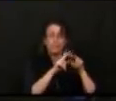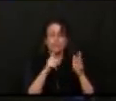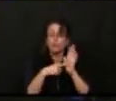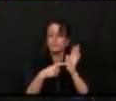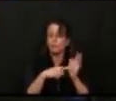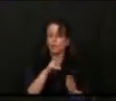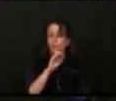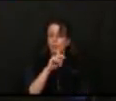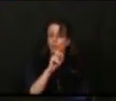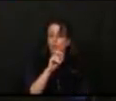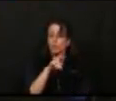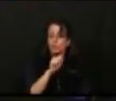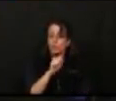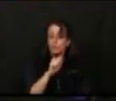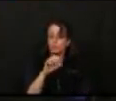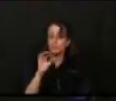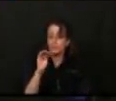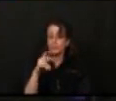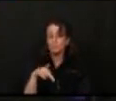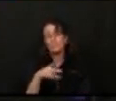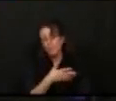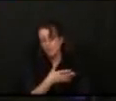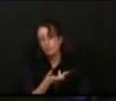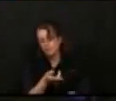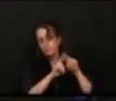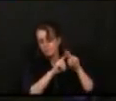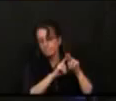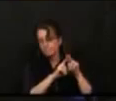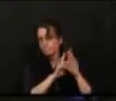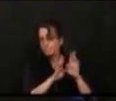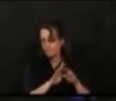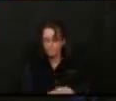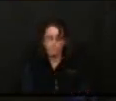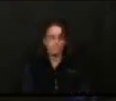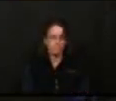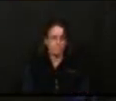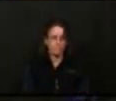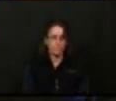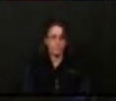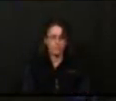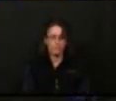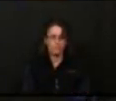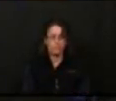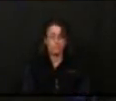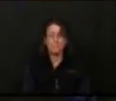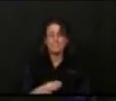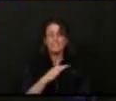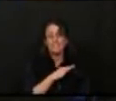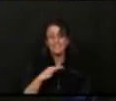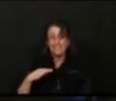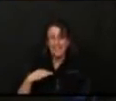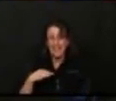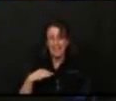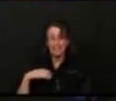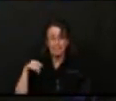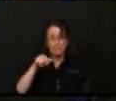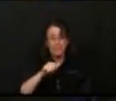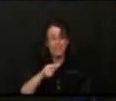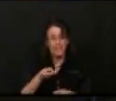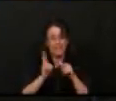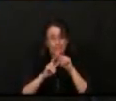costs. But we also are going to have to make a decision about the level of wage increases that we include